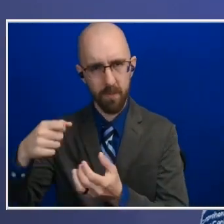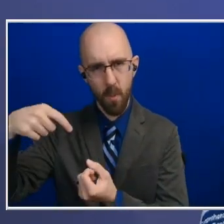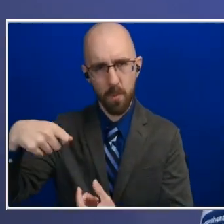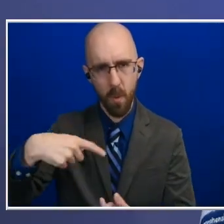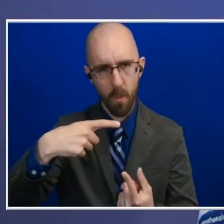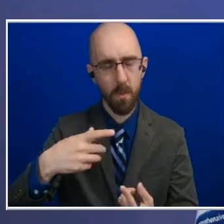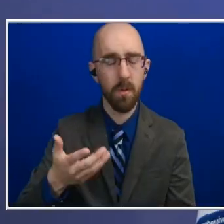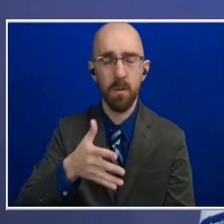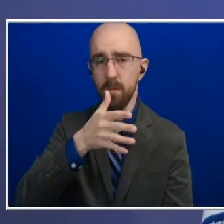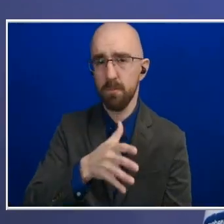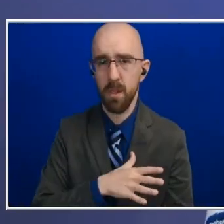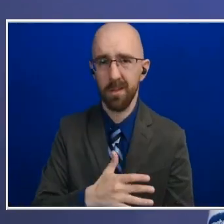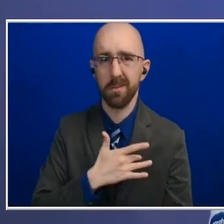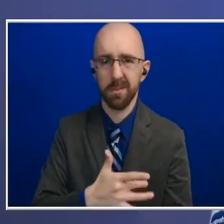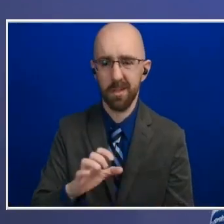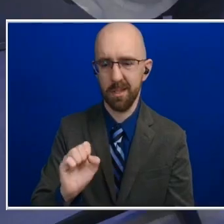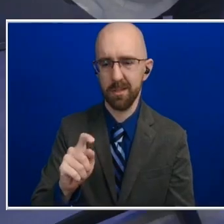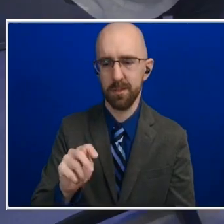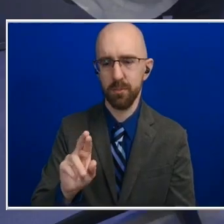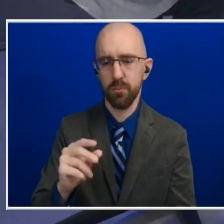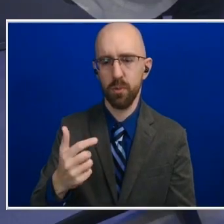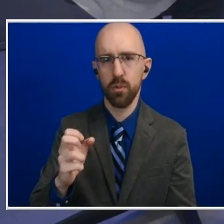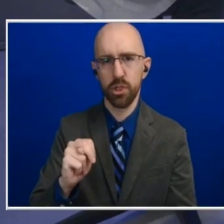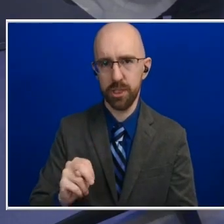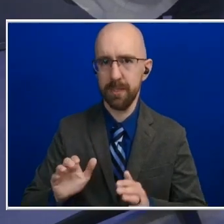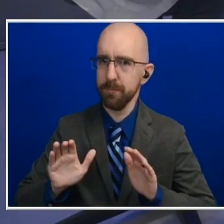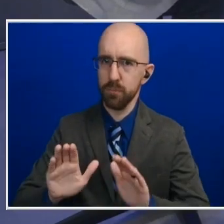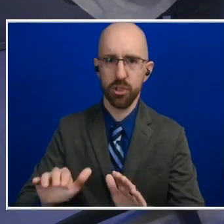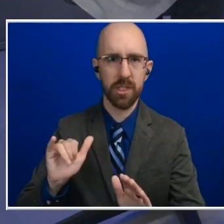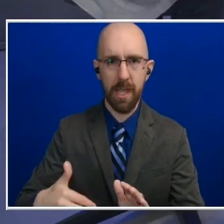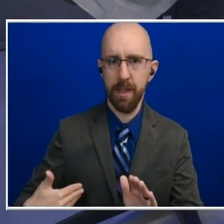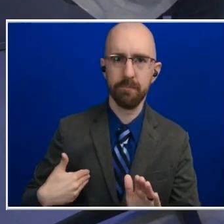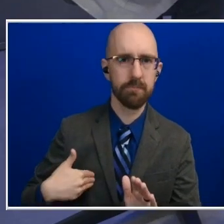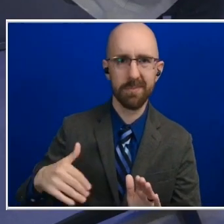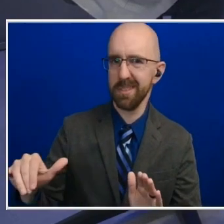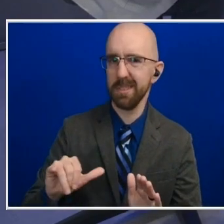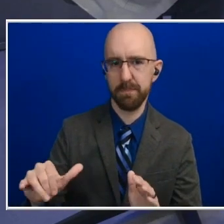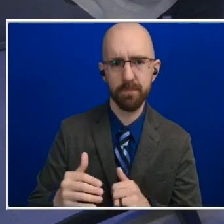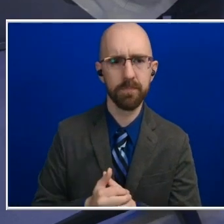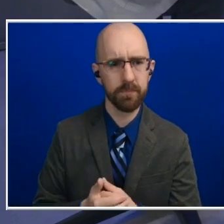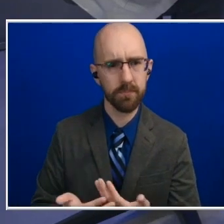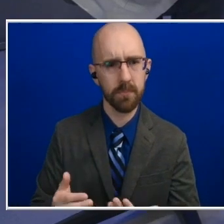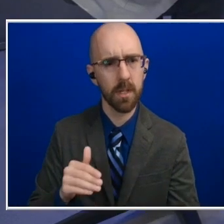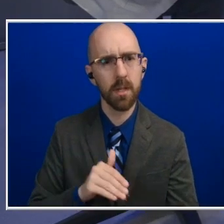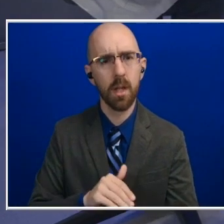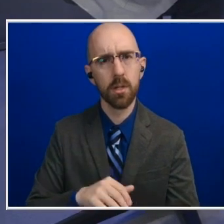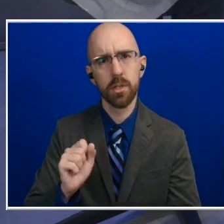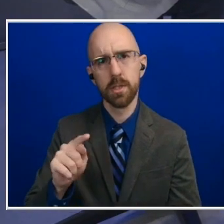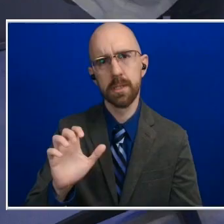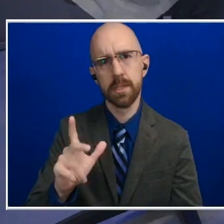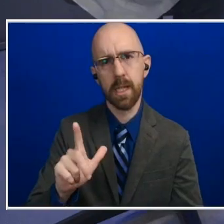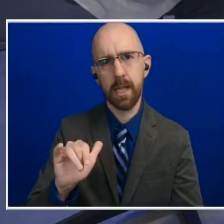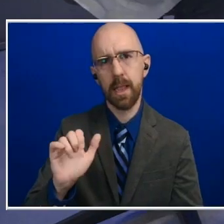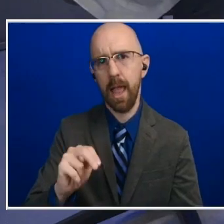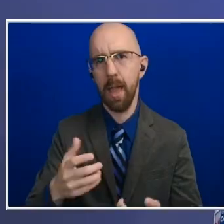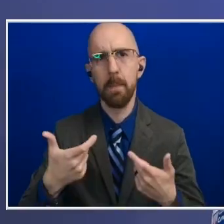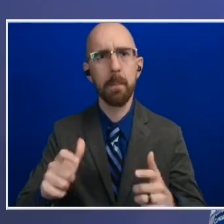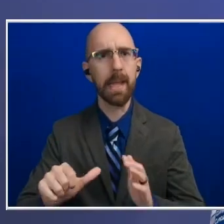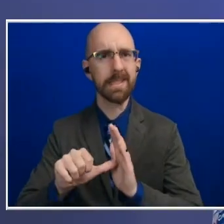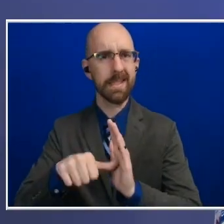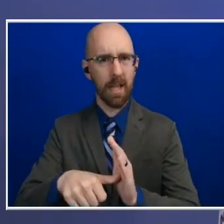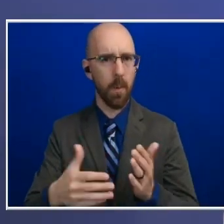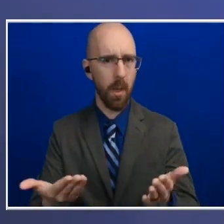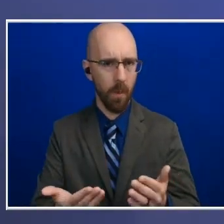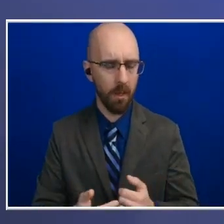to be an estrogen-driven disease. Such a great conversation today. Dr. Stecklein, what do you think the biggest takeaway is? I'm going to echo